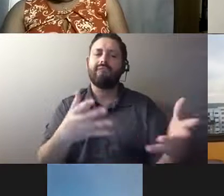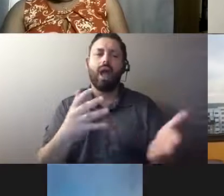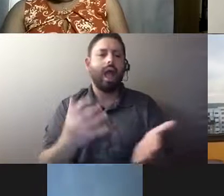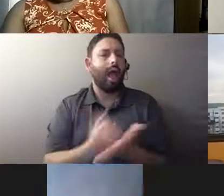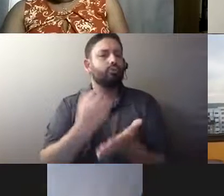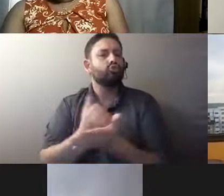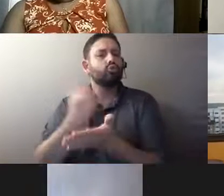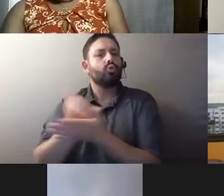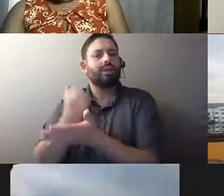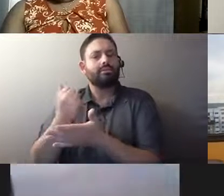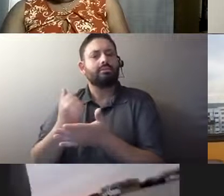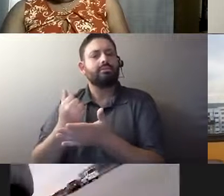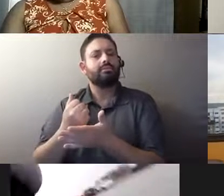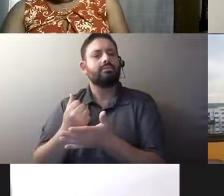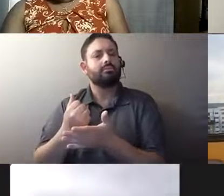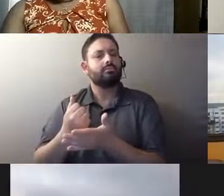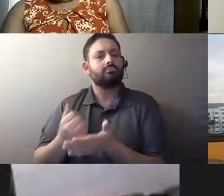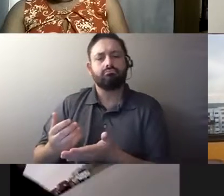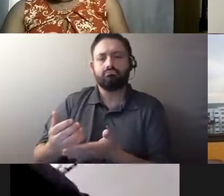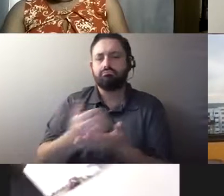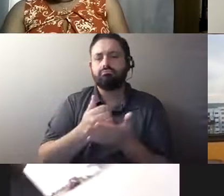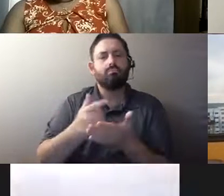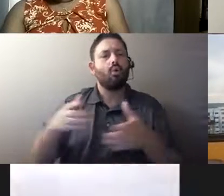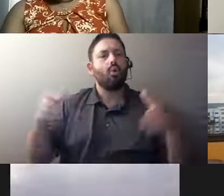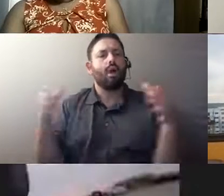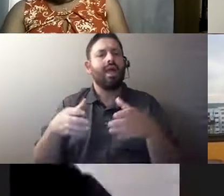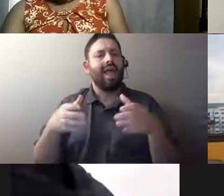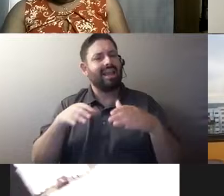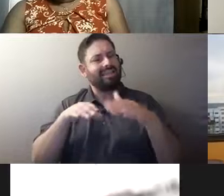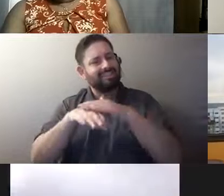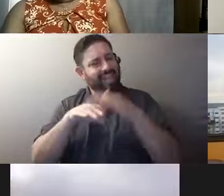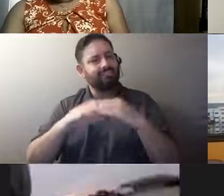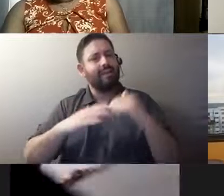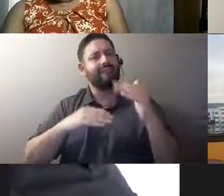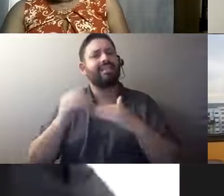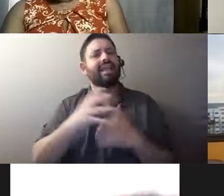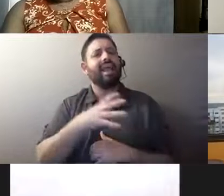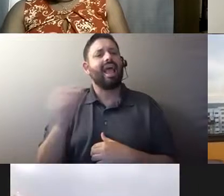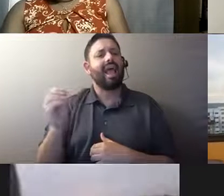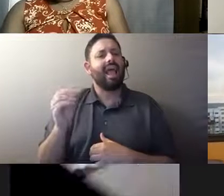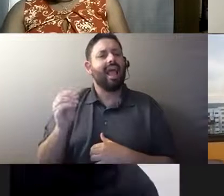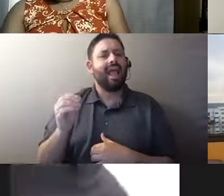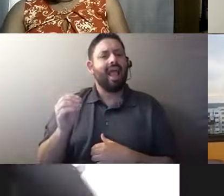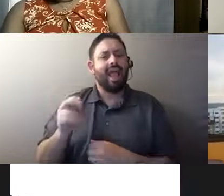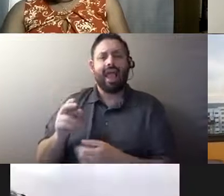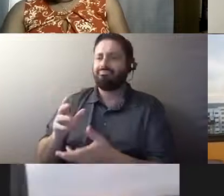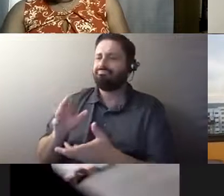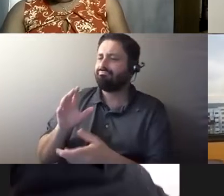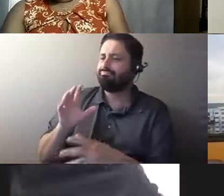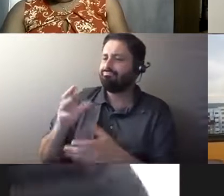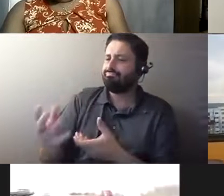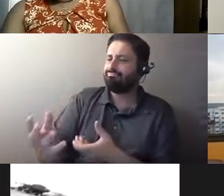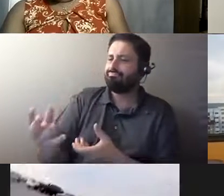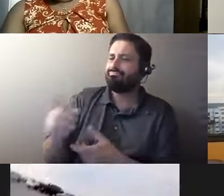gather at an accessible facility and tap into the disability community that is